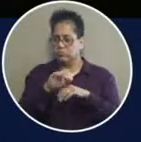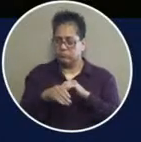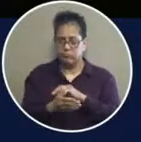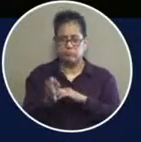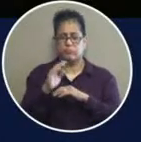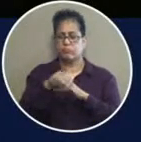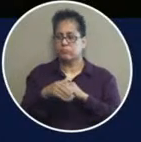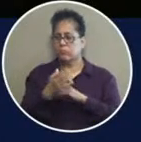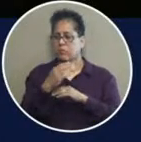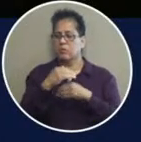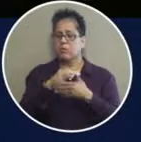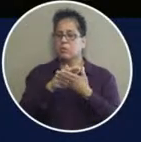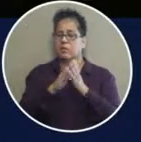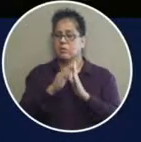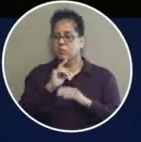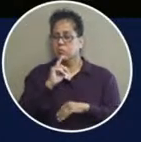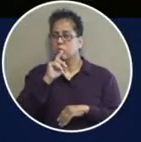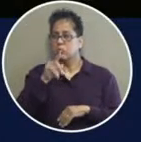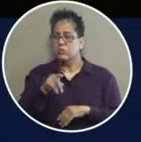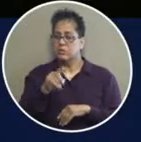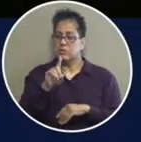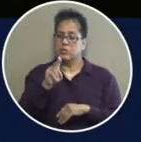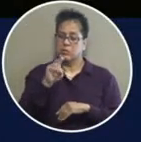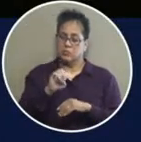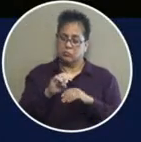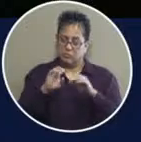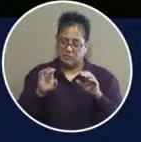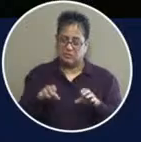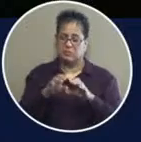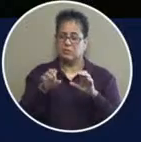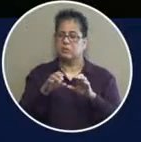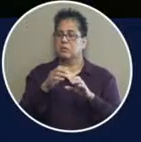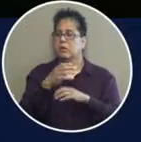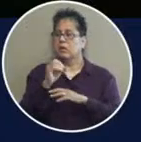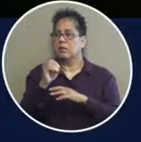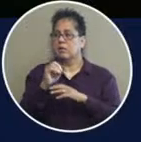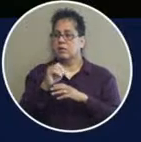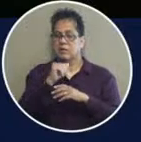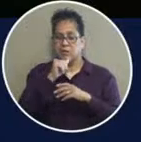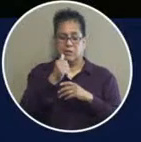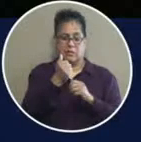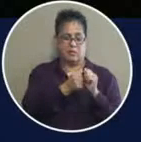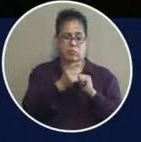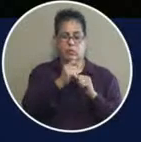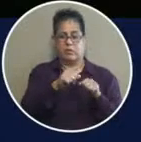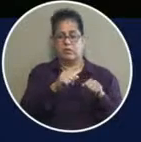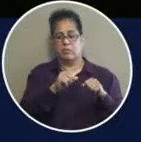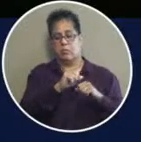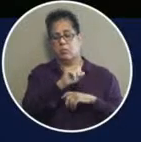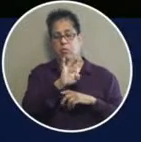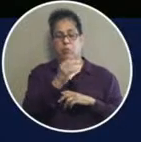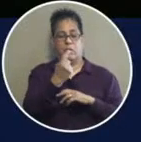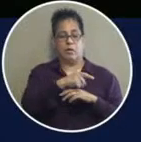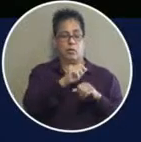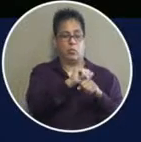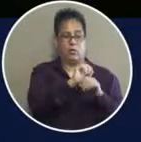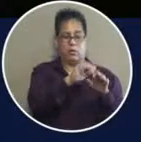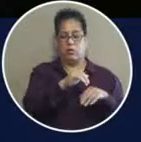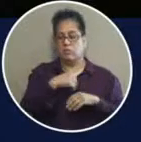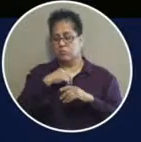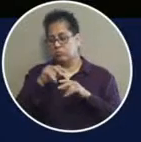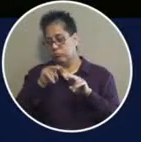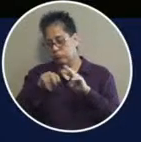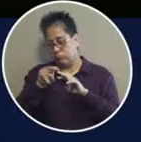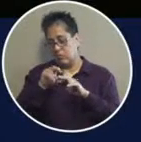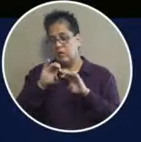make this a reality, to do the due diligence. Not many folks can take a whole day out of their work to be online watching and monitoring the